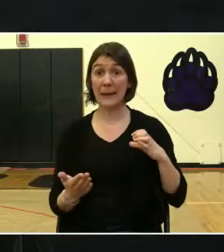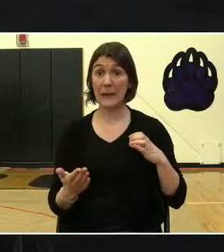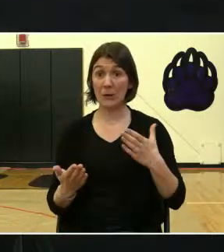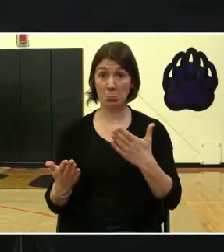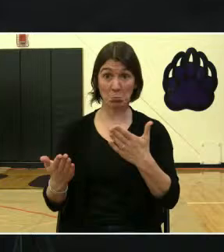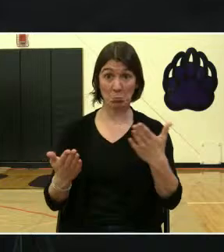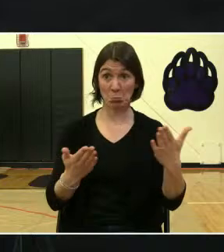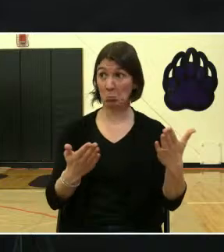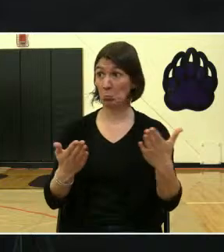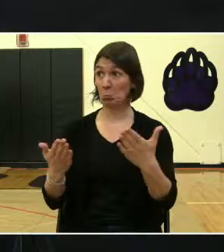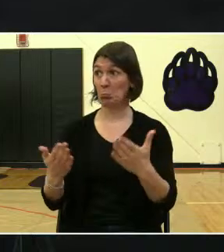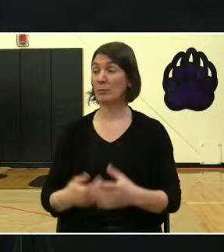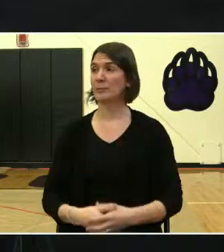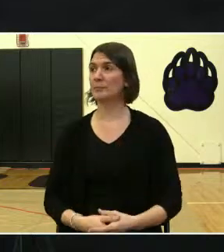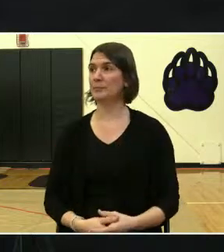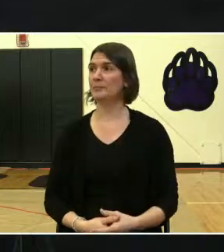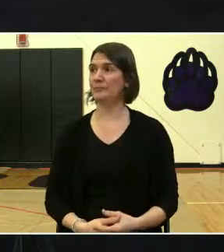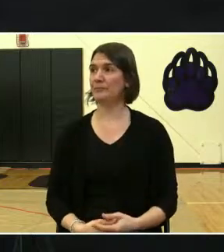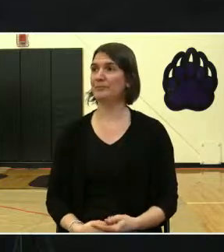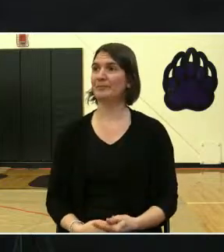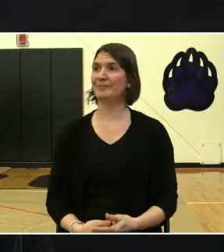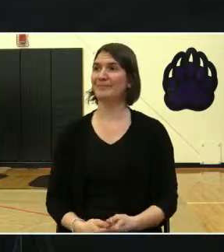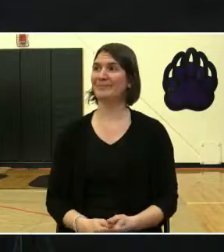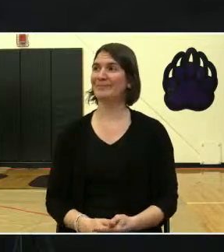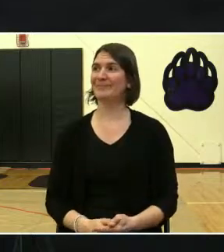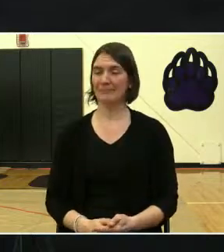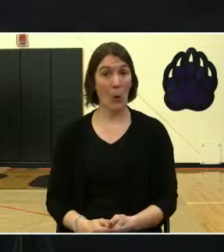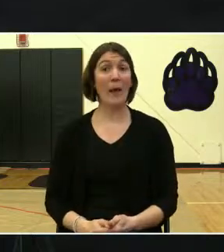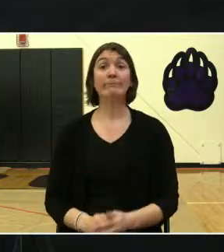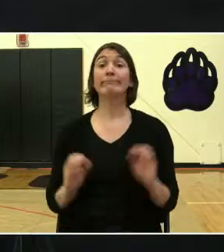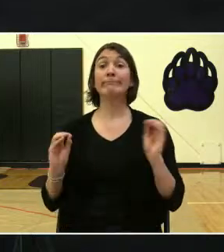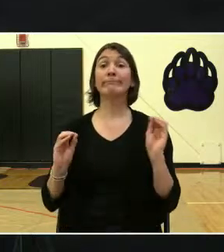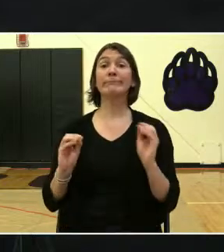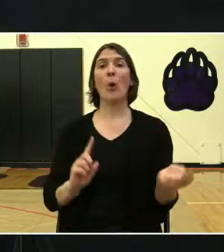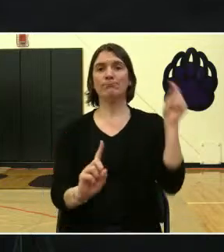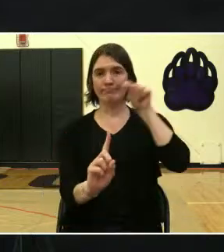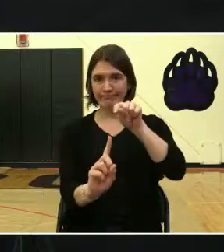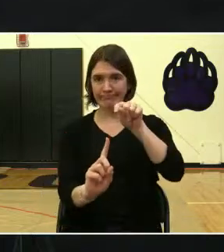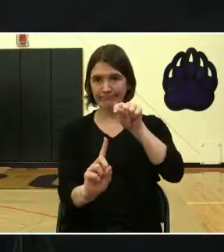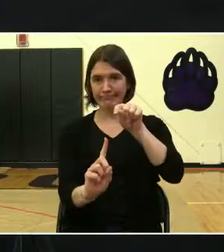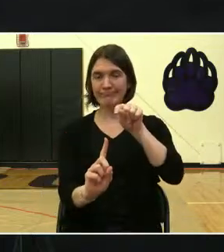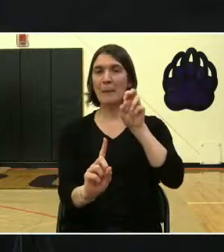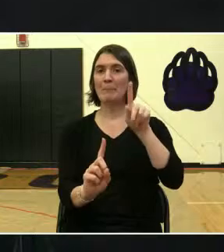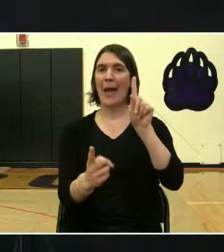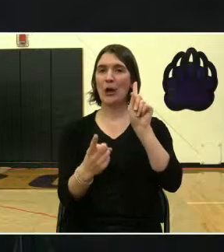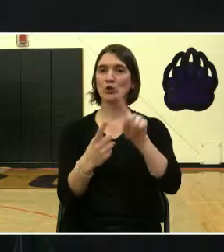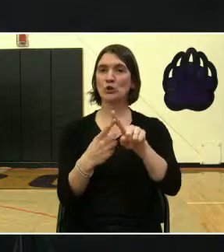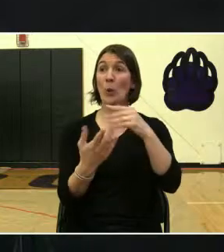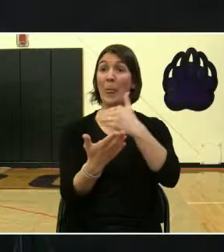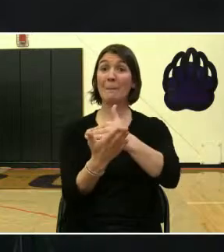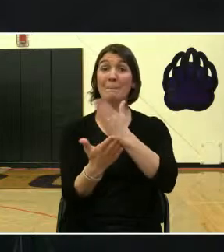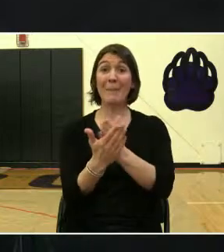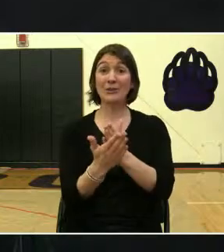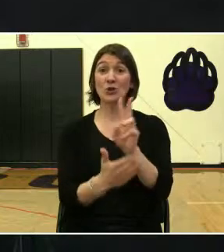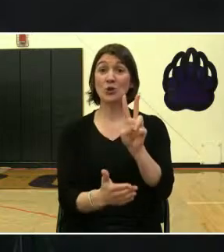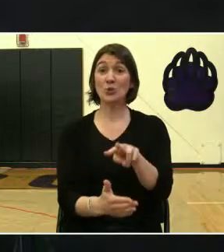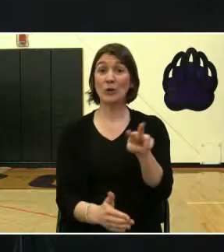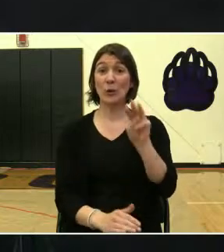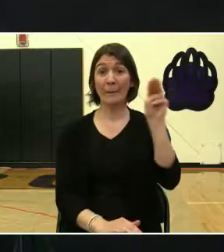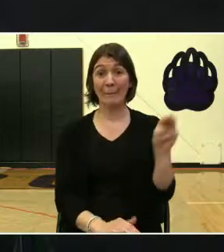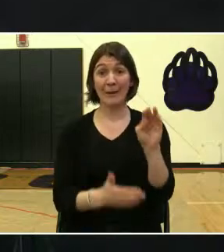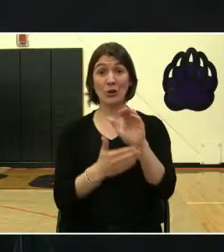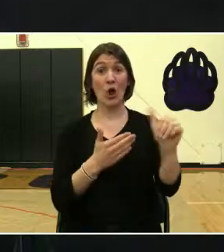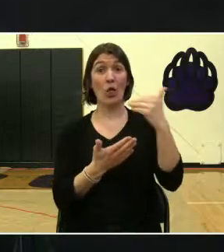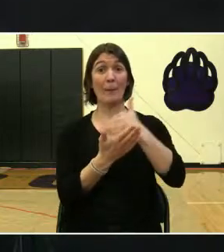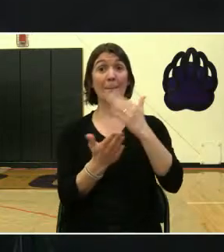uh want to speak to the issue all right the question on the floor is the $22 million